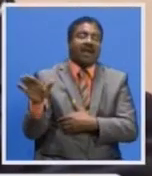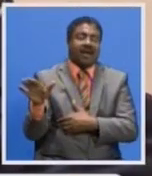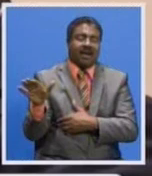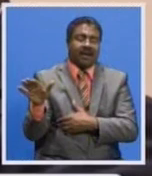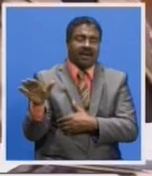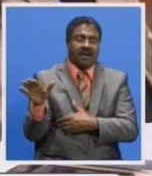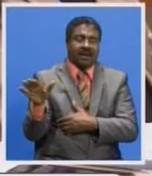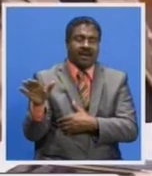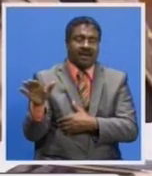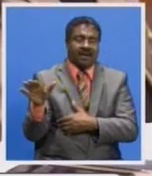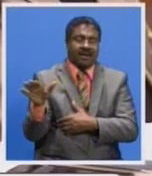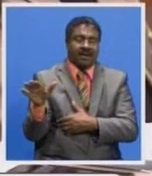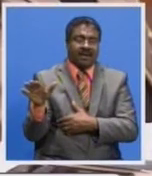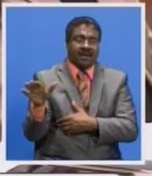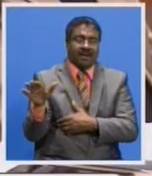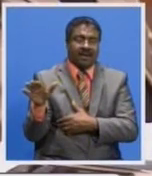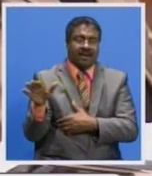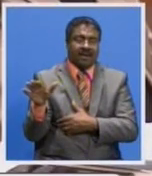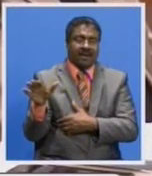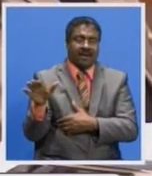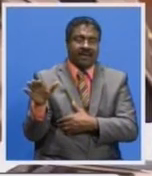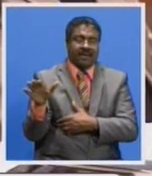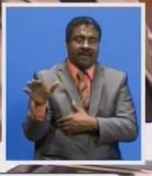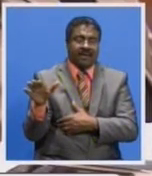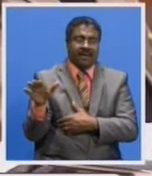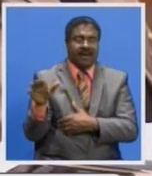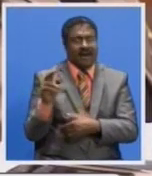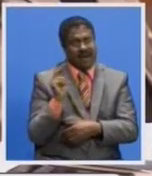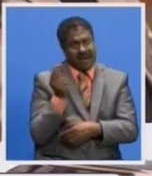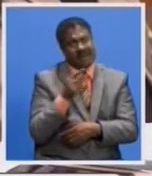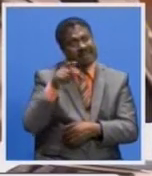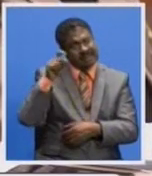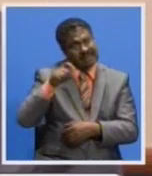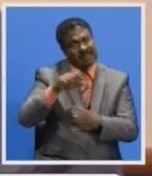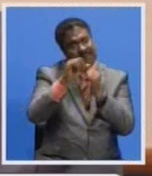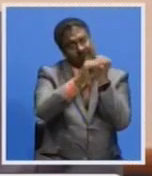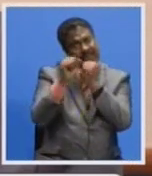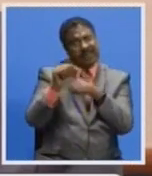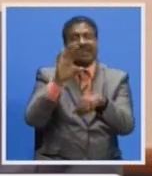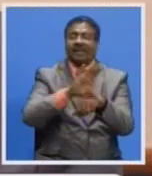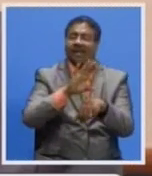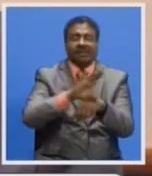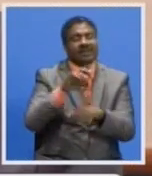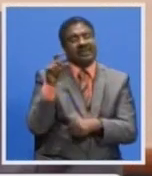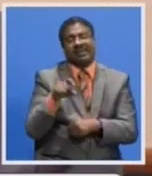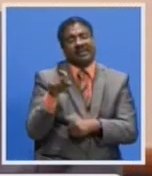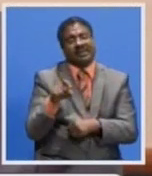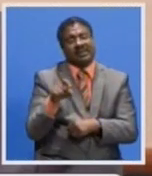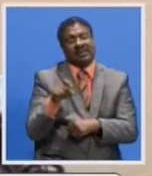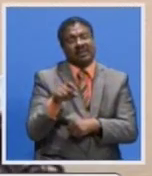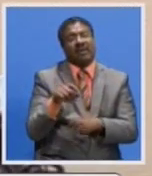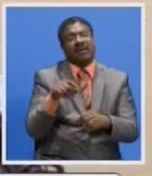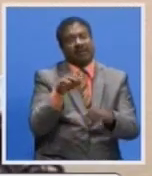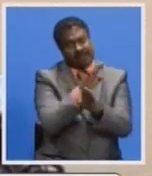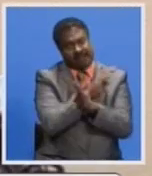strange and biblical practices. We need to protect the citizens